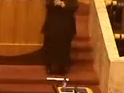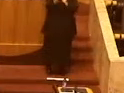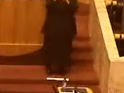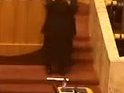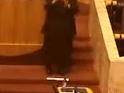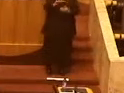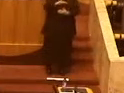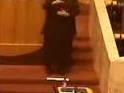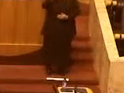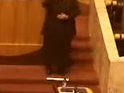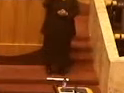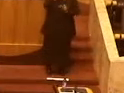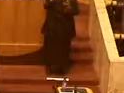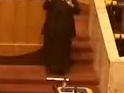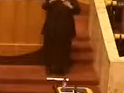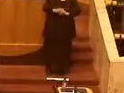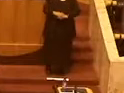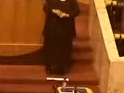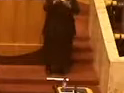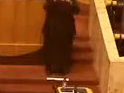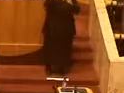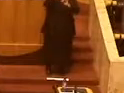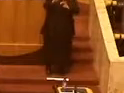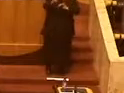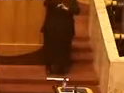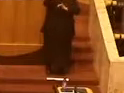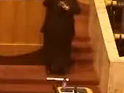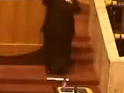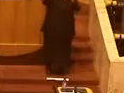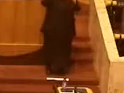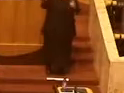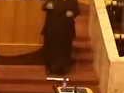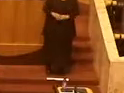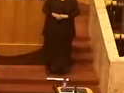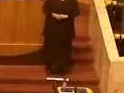and gentlemen, the people of the Northwest, Dumela.